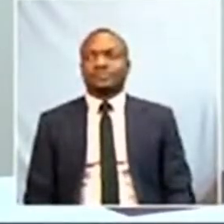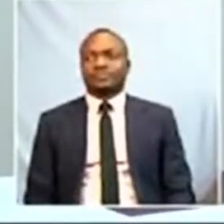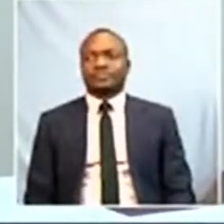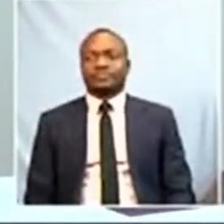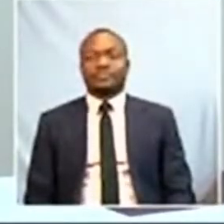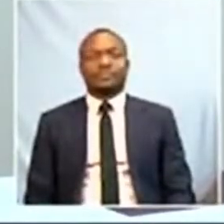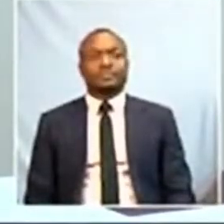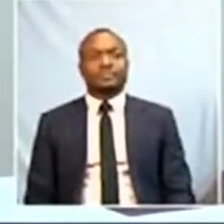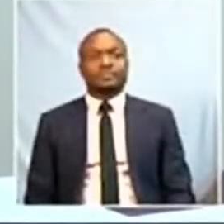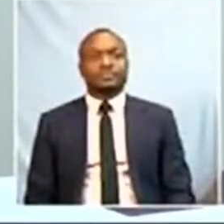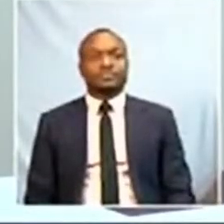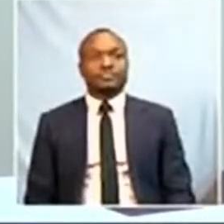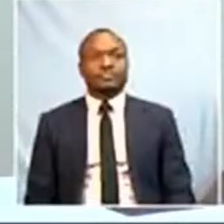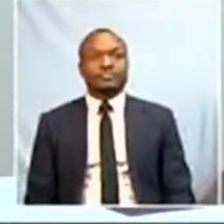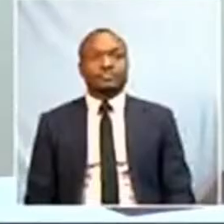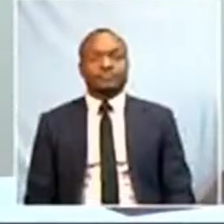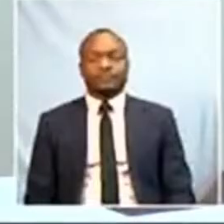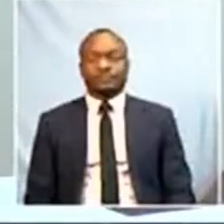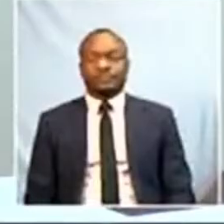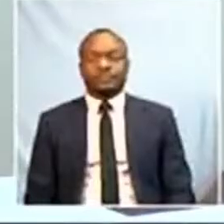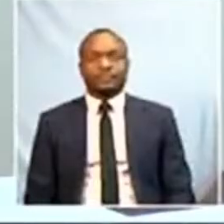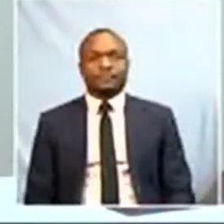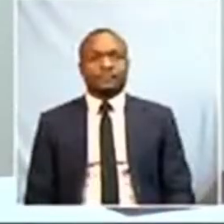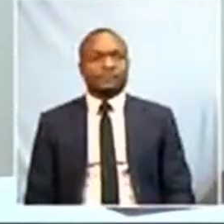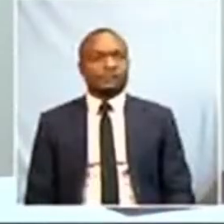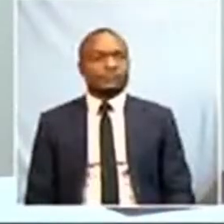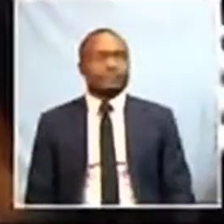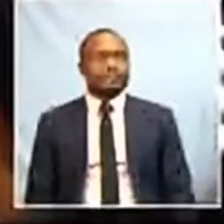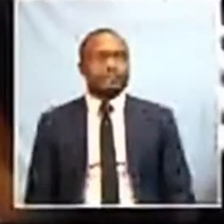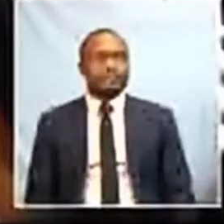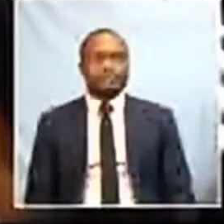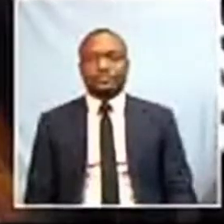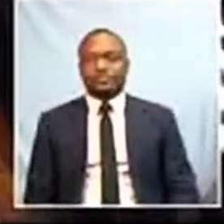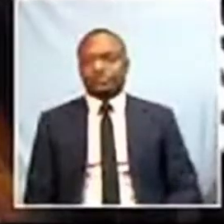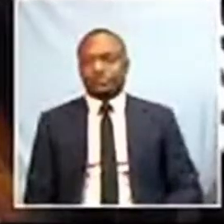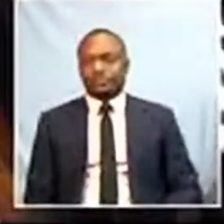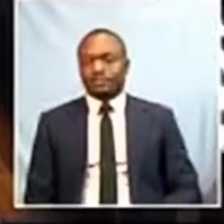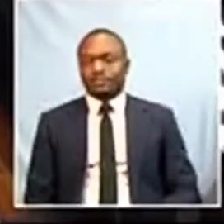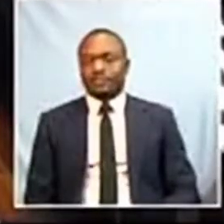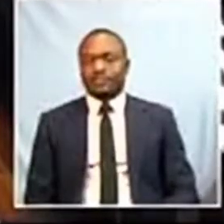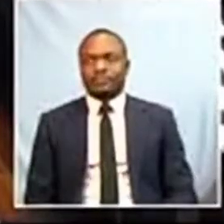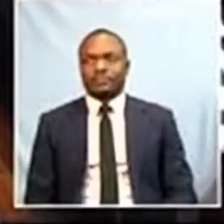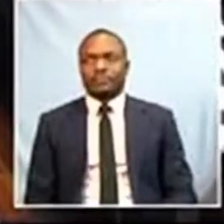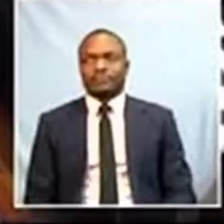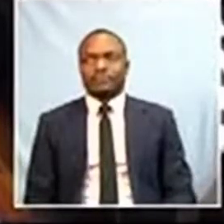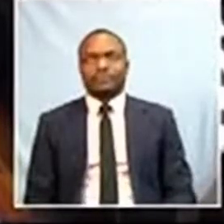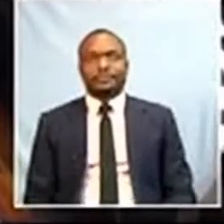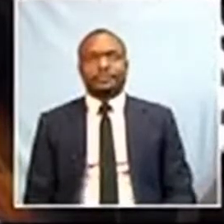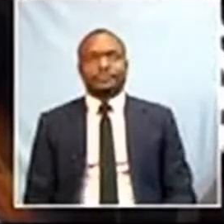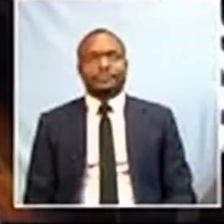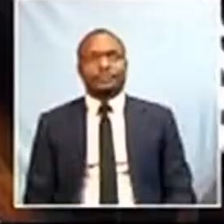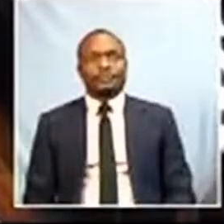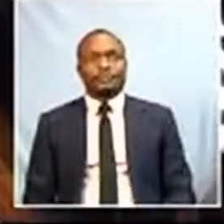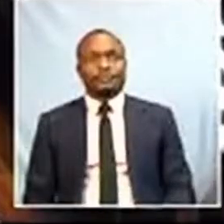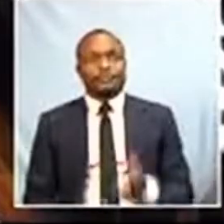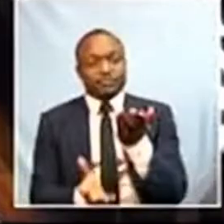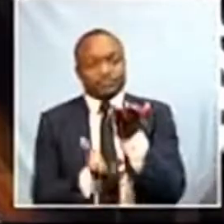Sorry, Chair, is that in the main report? No, in the addendum. The addendum.